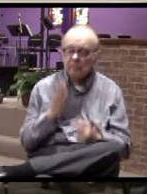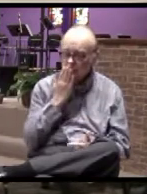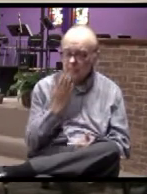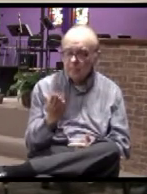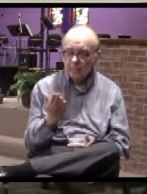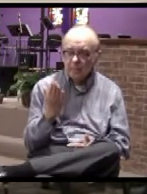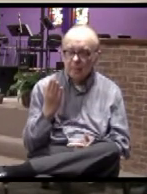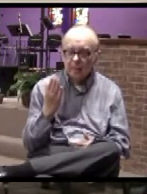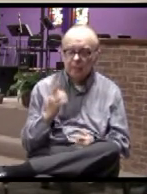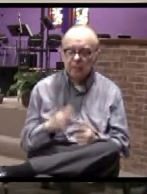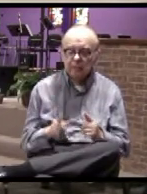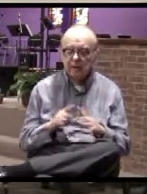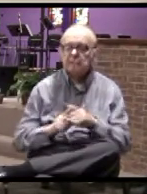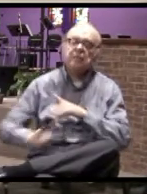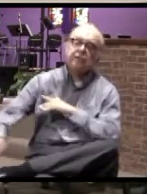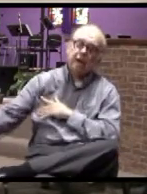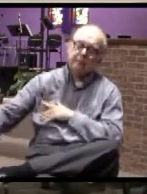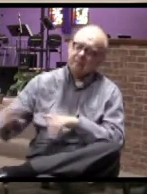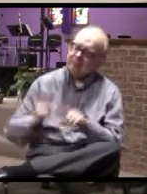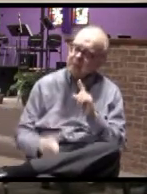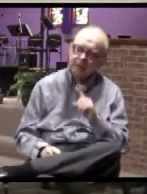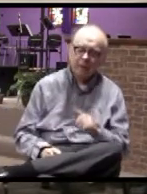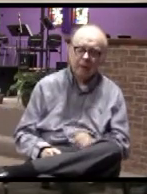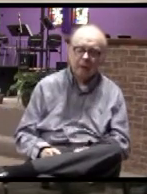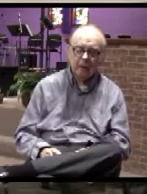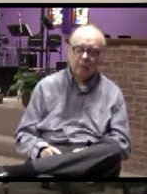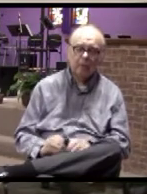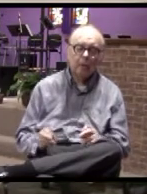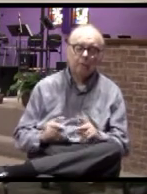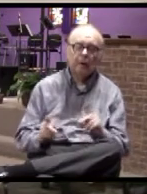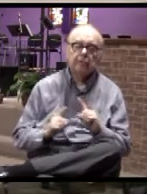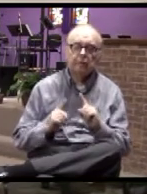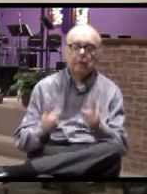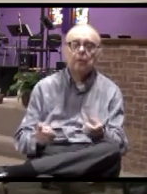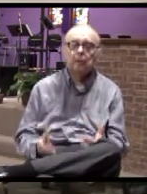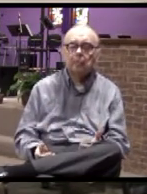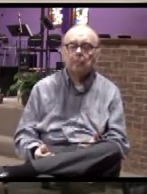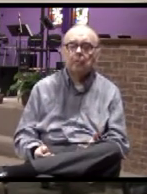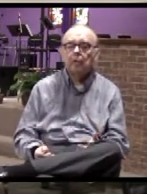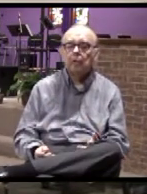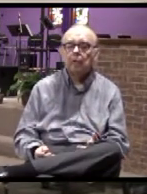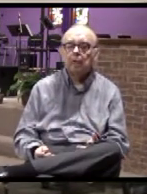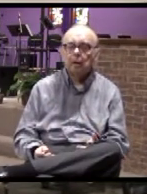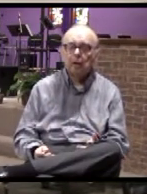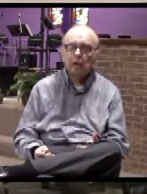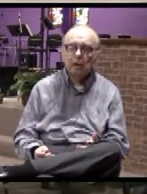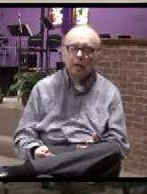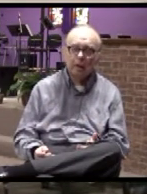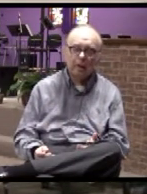And you can't escape. There's no place to go and no place to move.